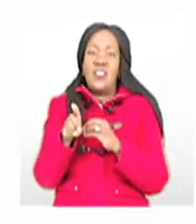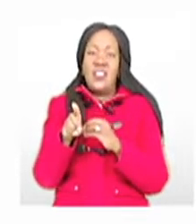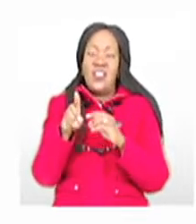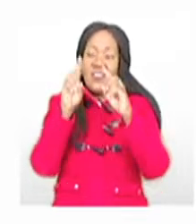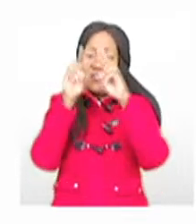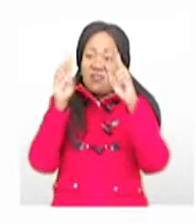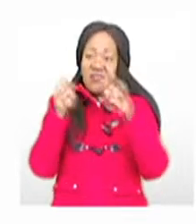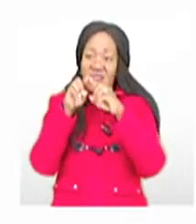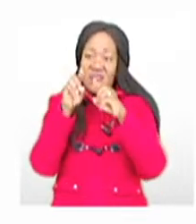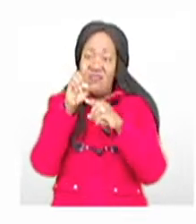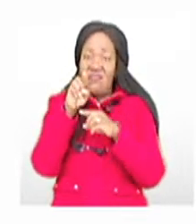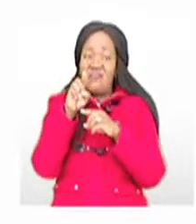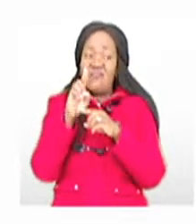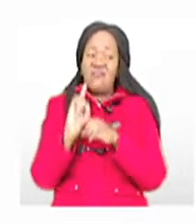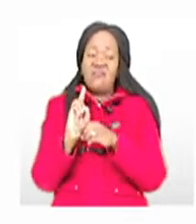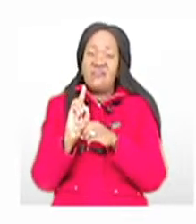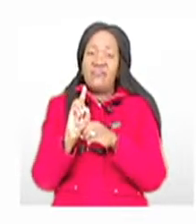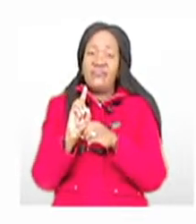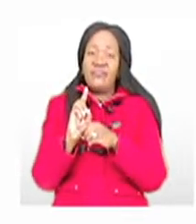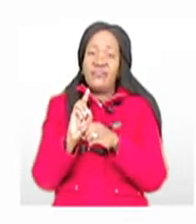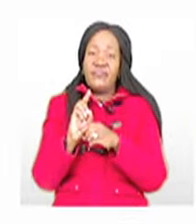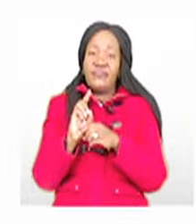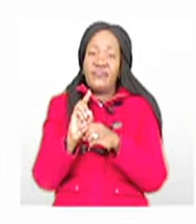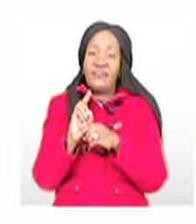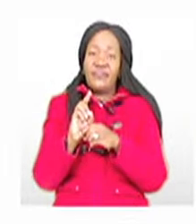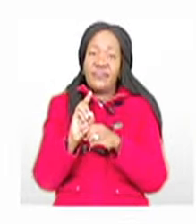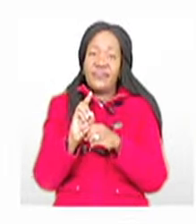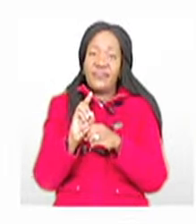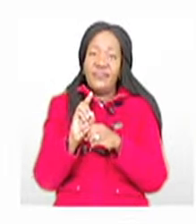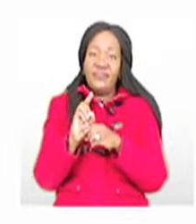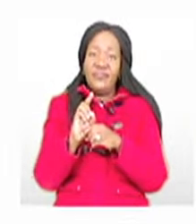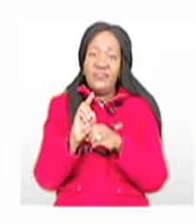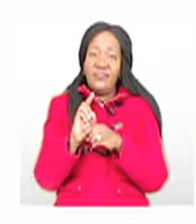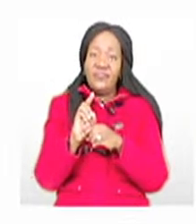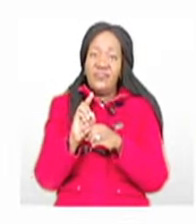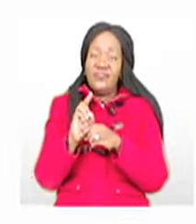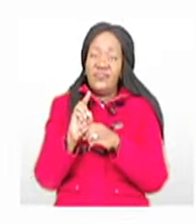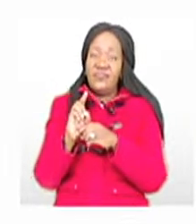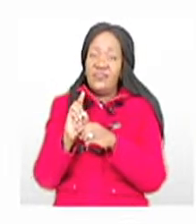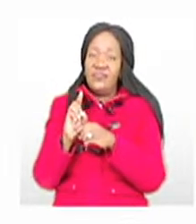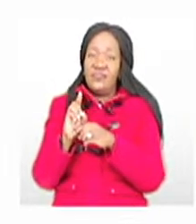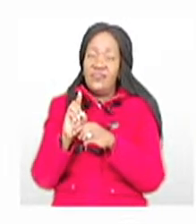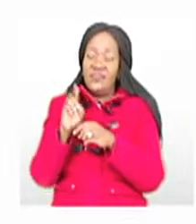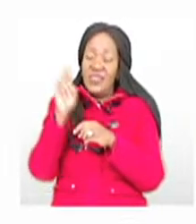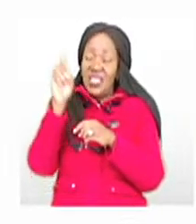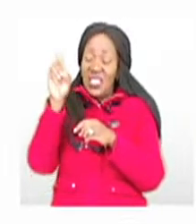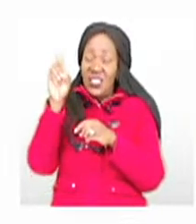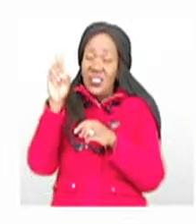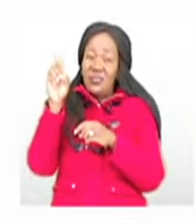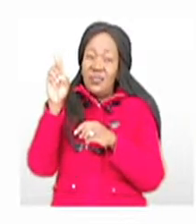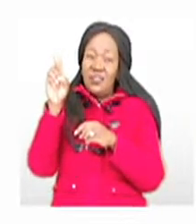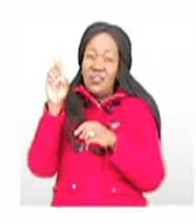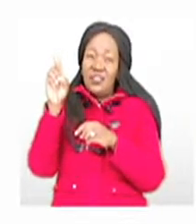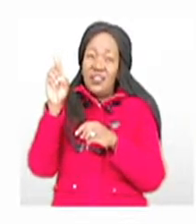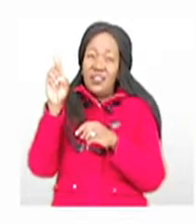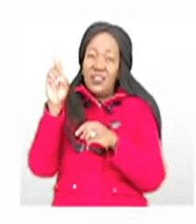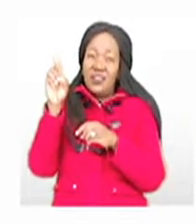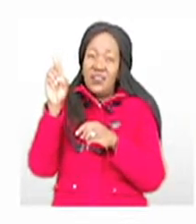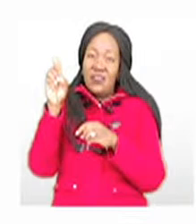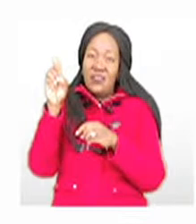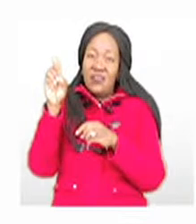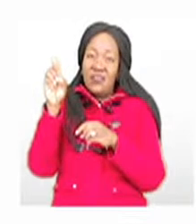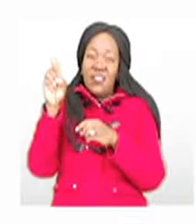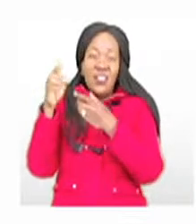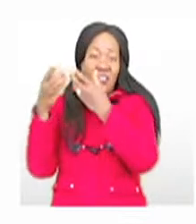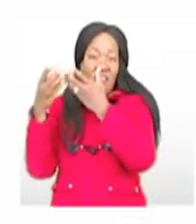open space of the gate just close to number 1 on the top row. When